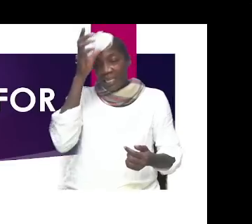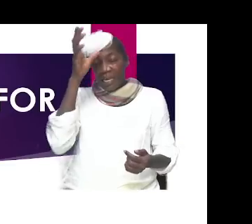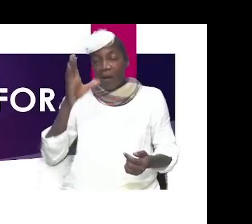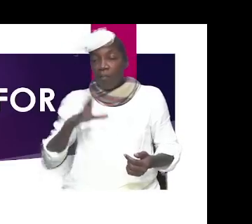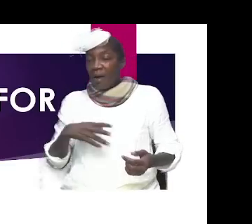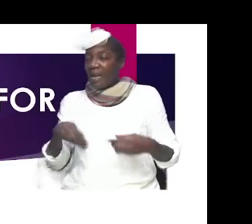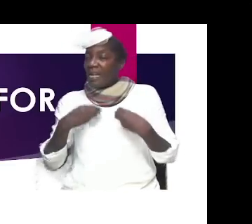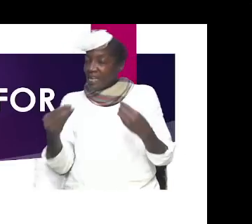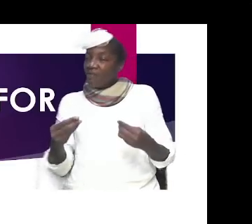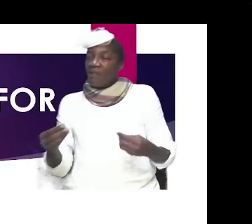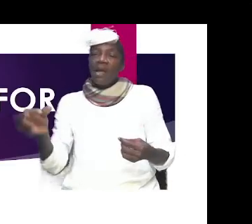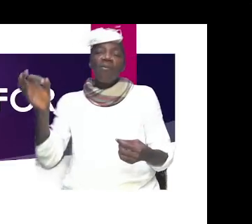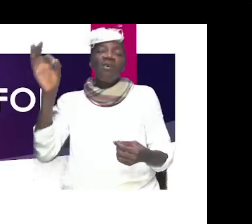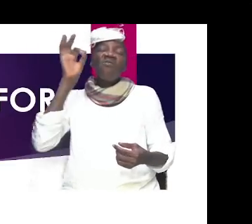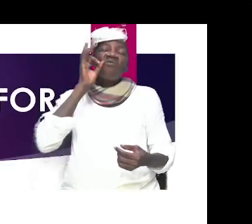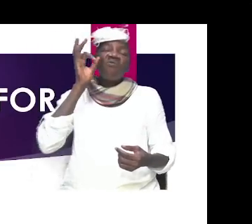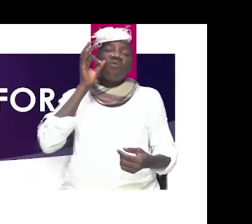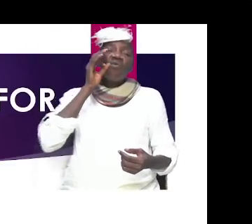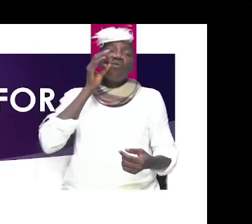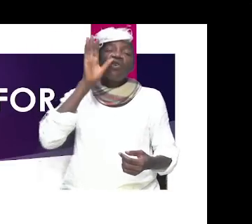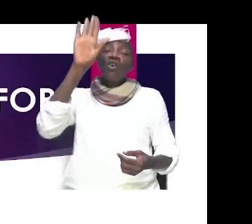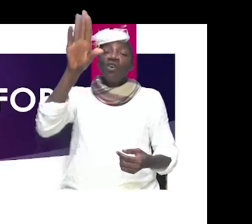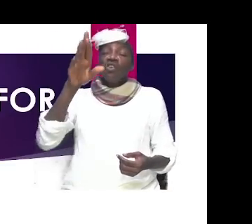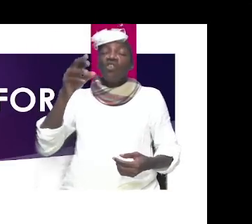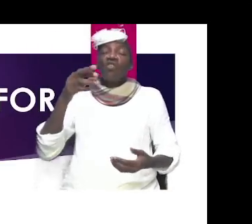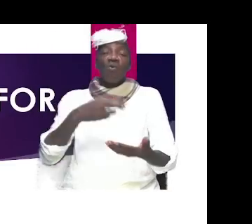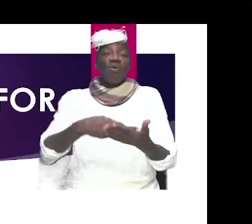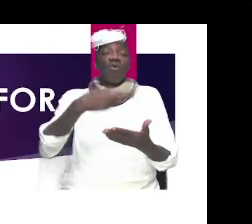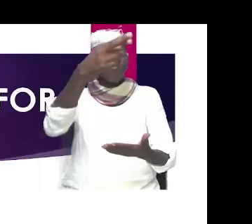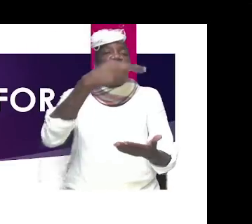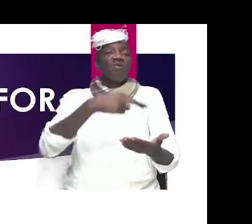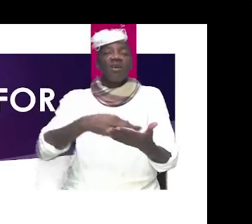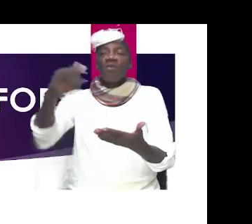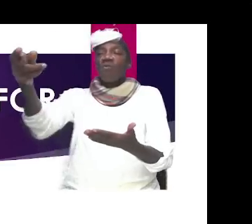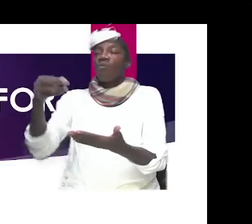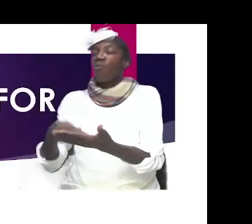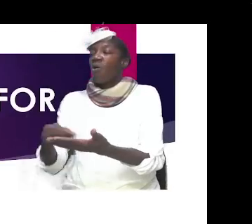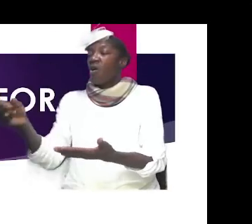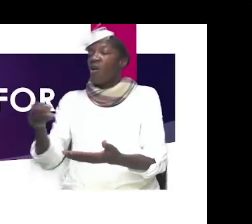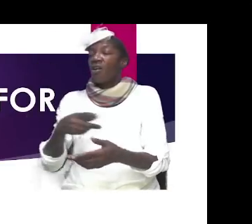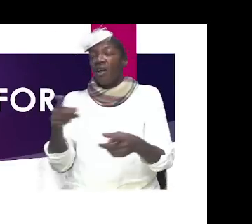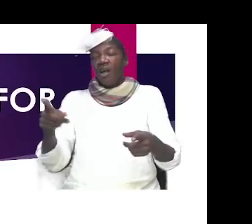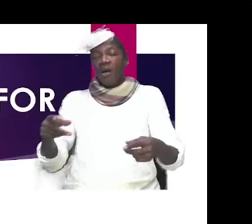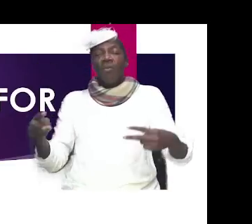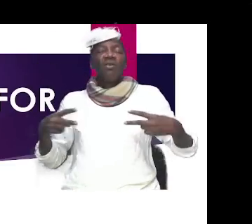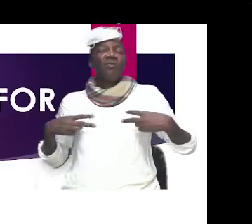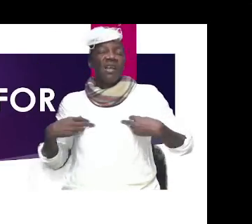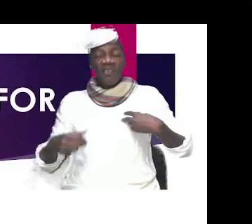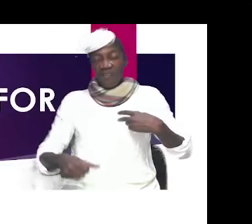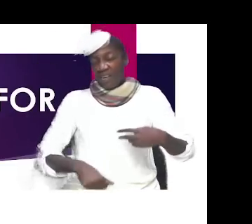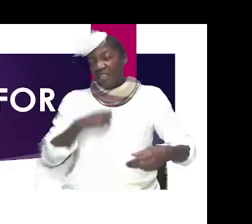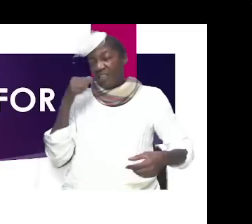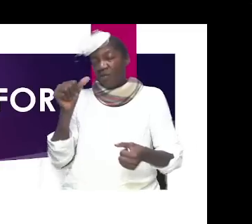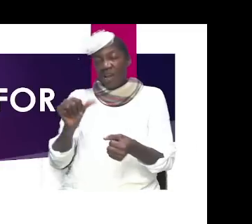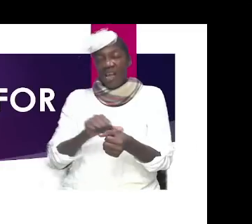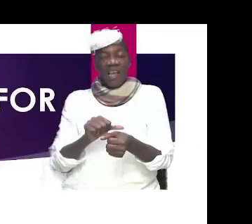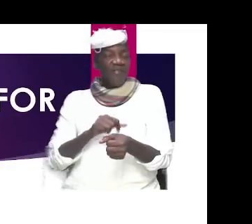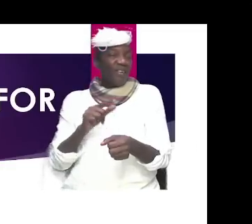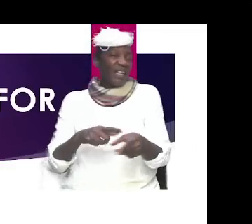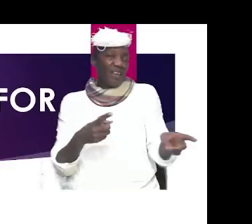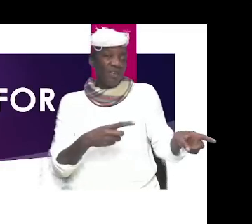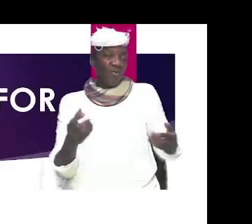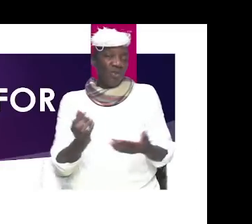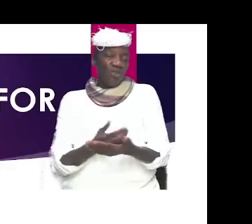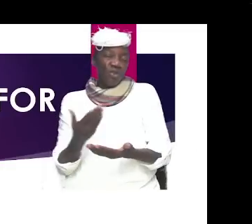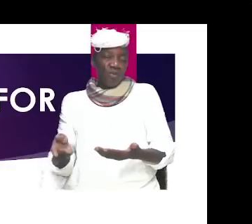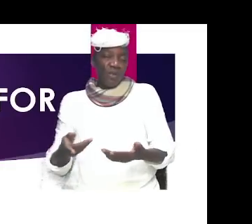your reward, and we're coming down to that in a while. But if we can have an attitude where we pray every time we're doing something and we're